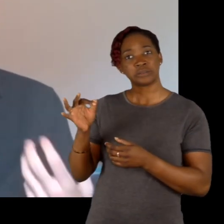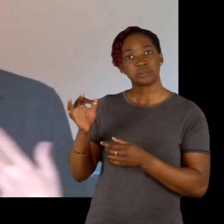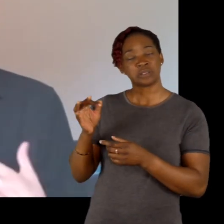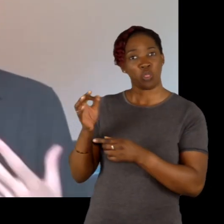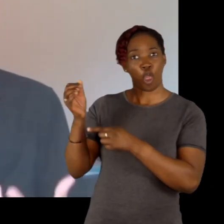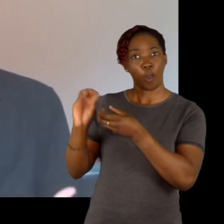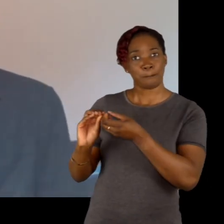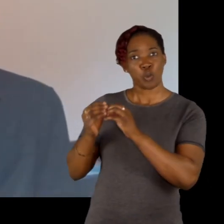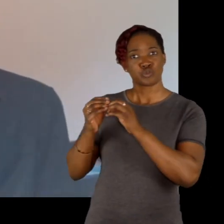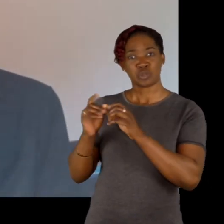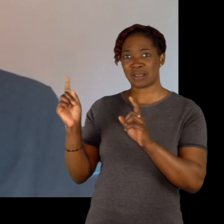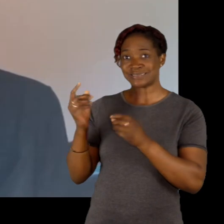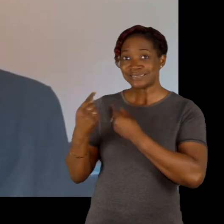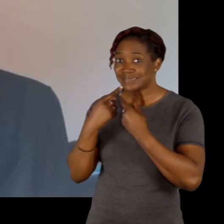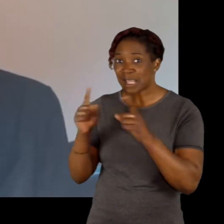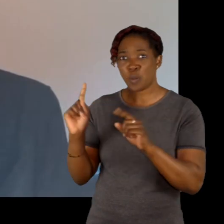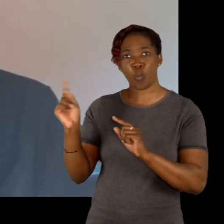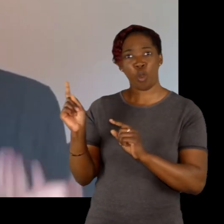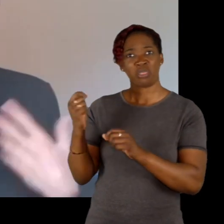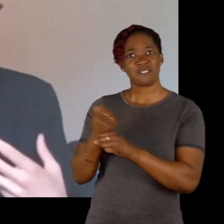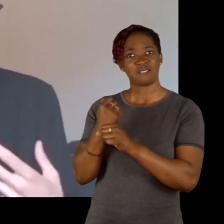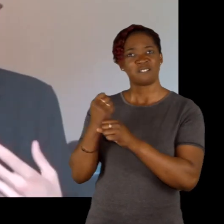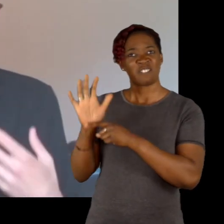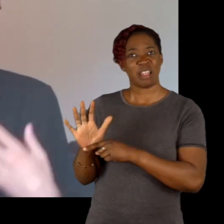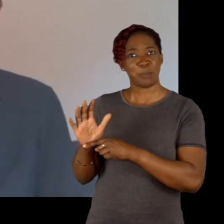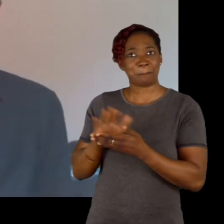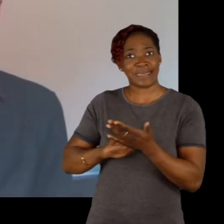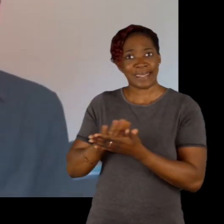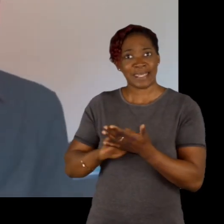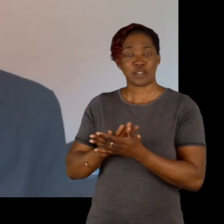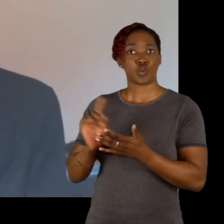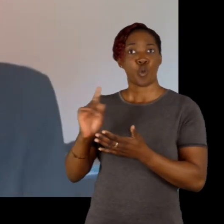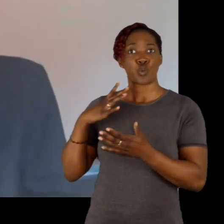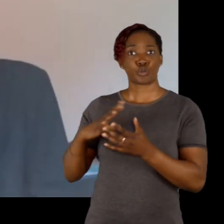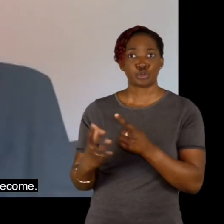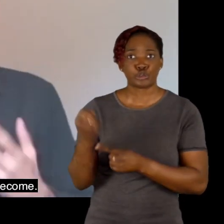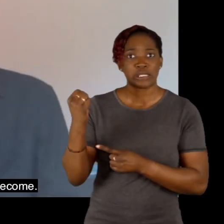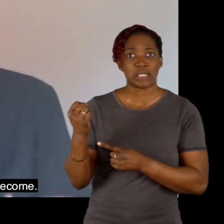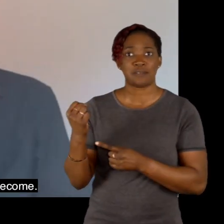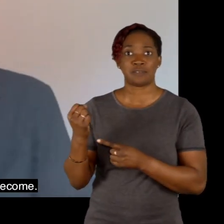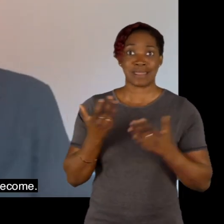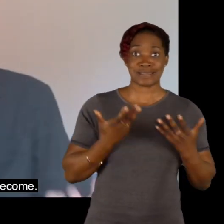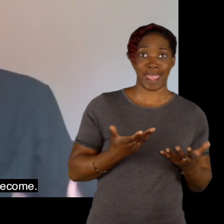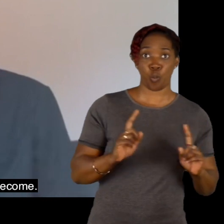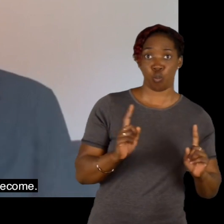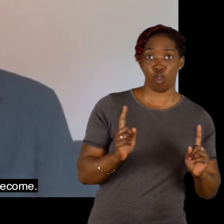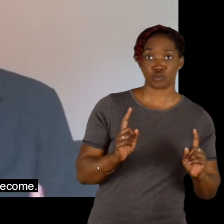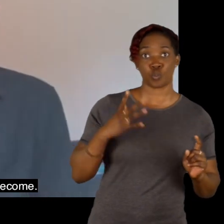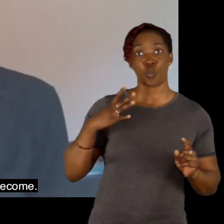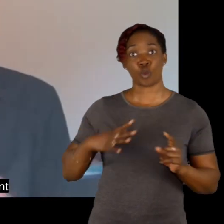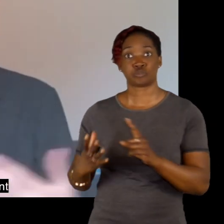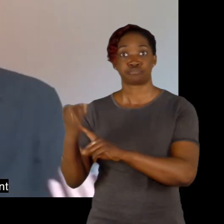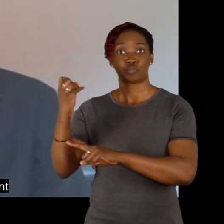talk about what the film means and what you wanted it to be when you set out to make it, where it's at now and what it has